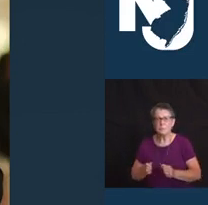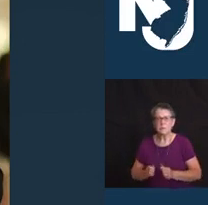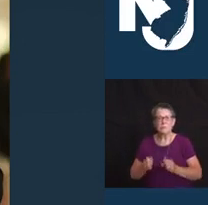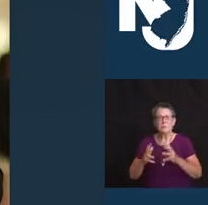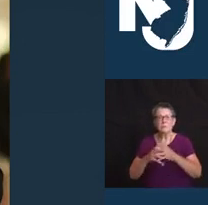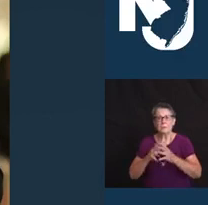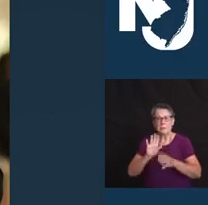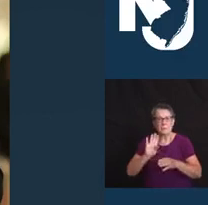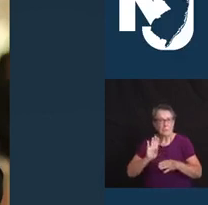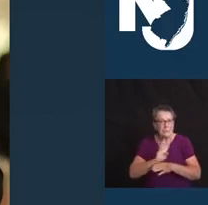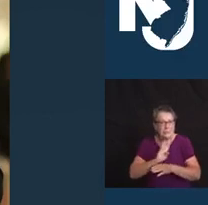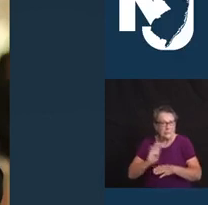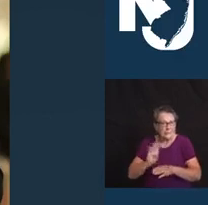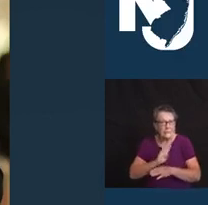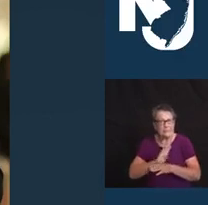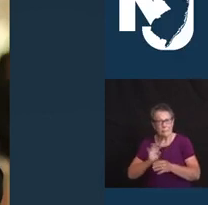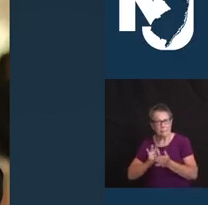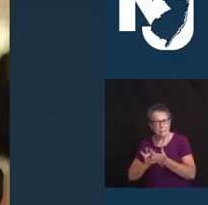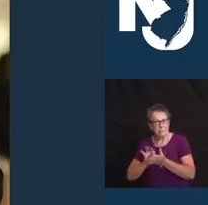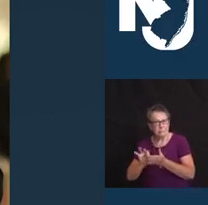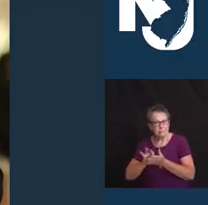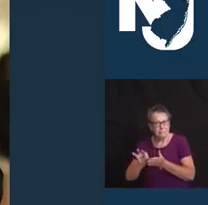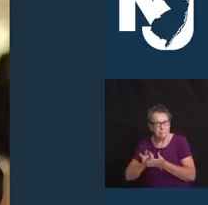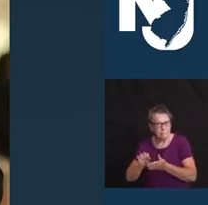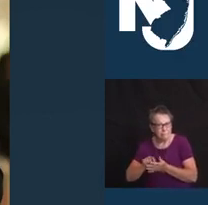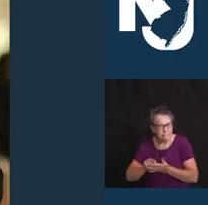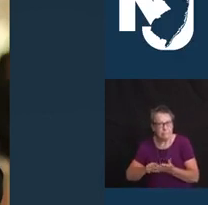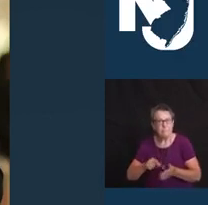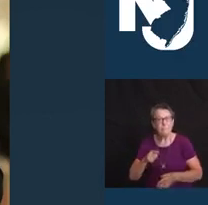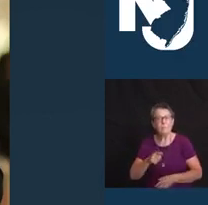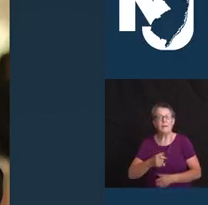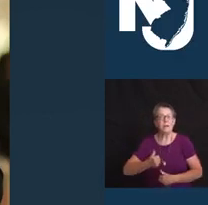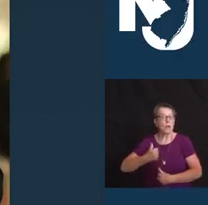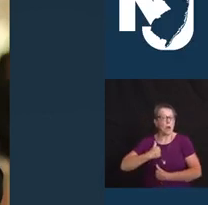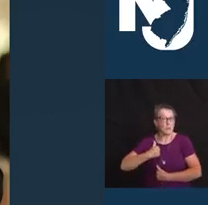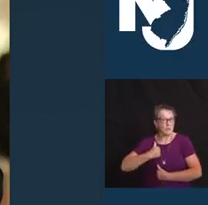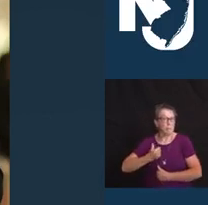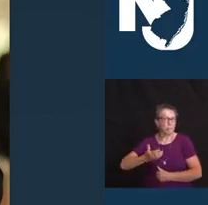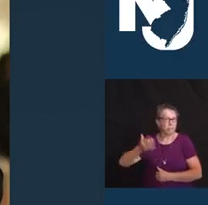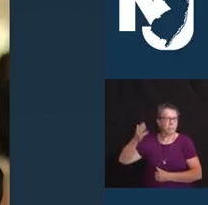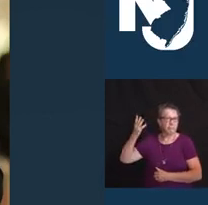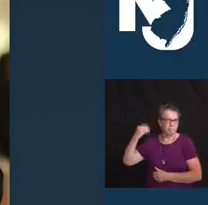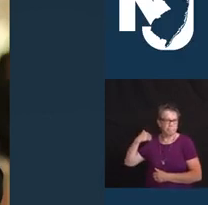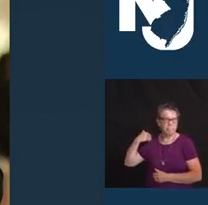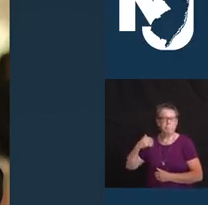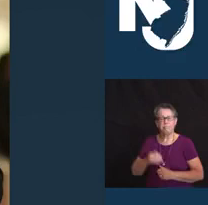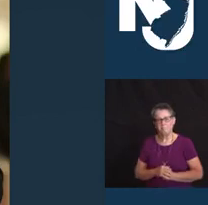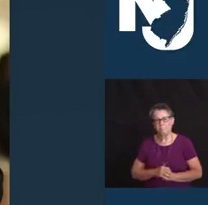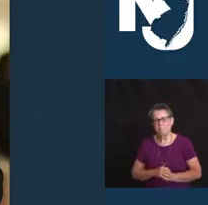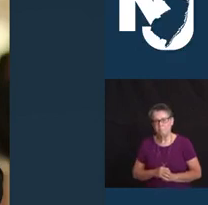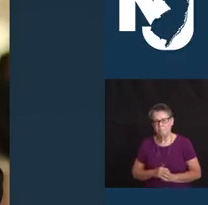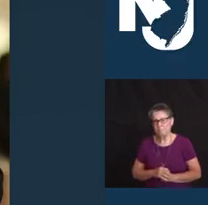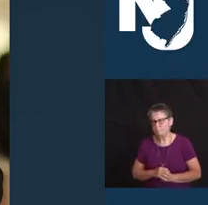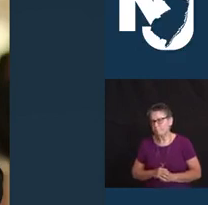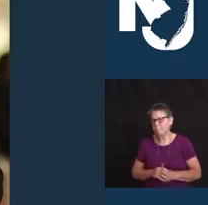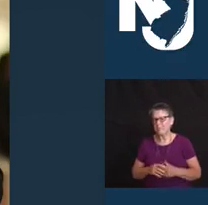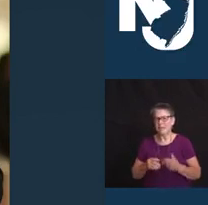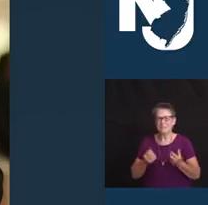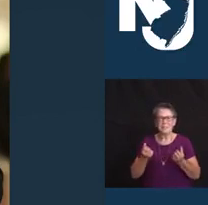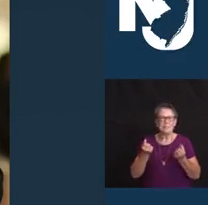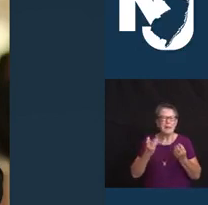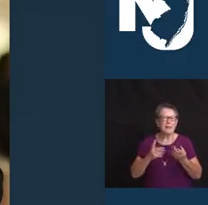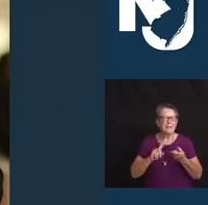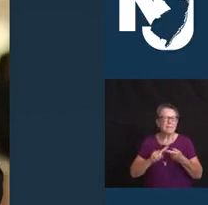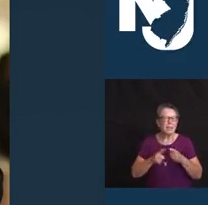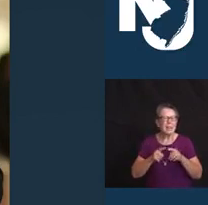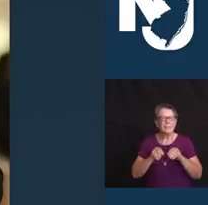Army between 1968 and 1974. From his professional and military days, he had made numerous lifelong friends.